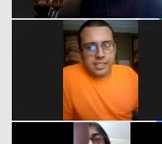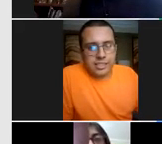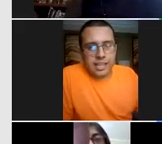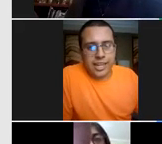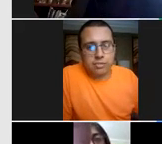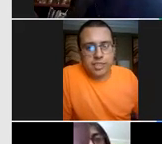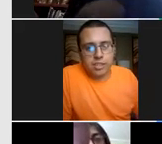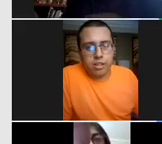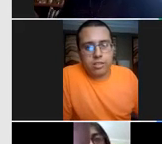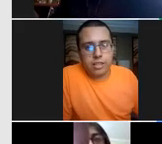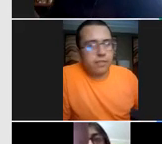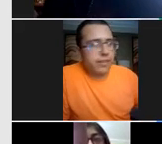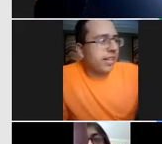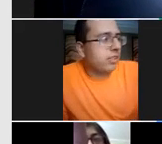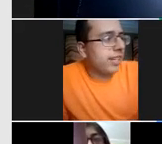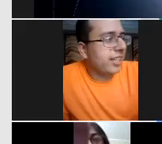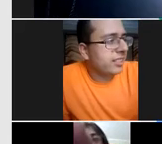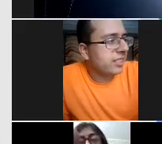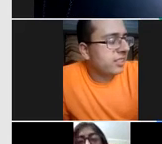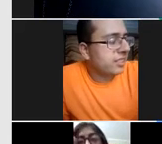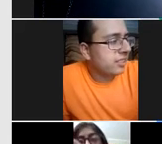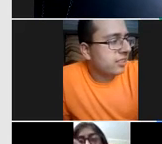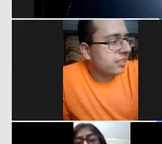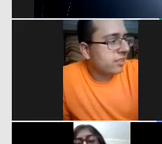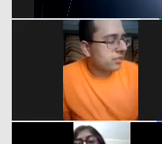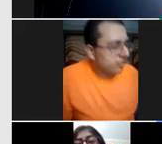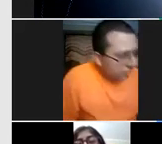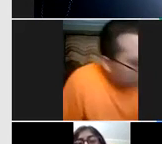Say next week, 2 o'clock, right? We next week? Yes.